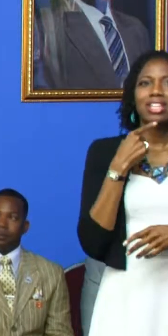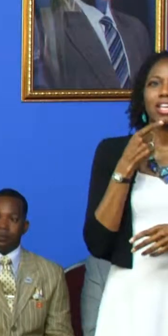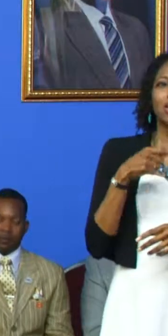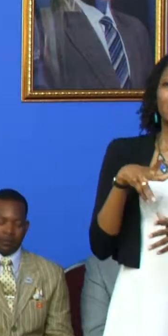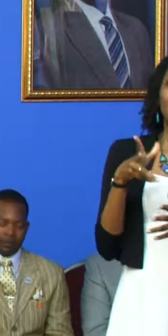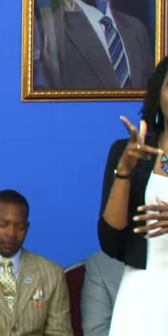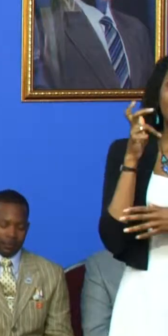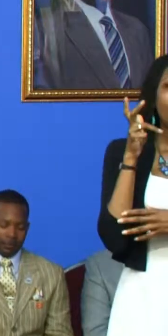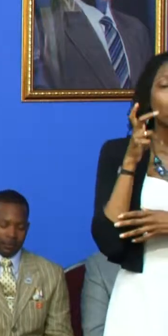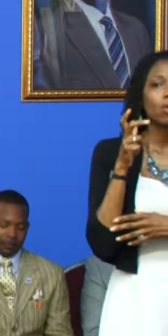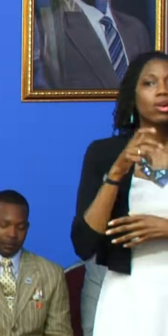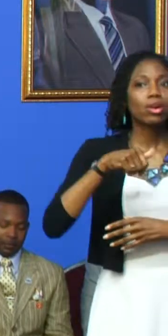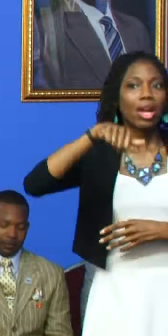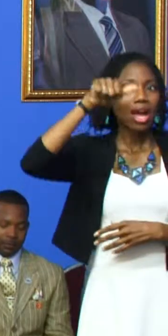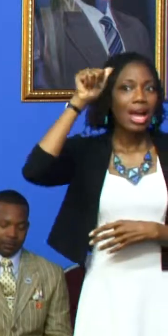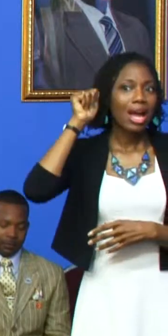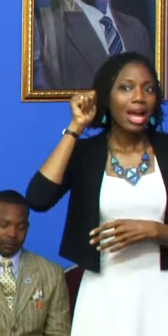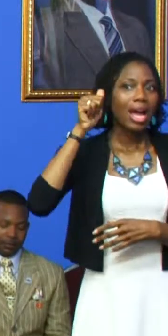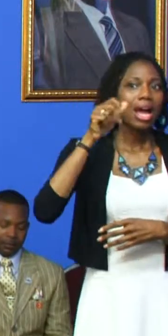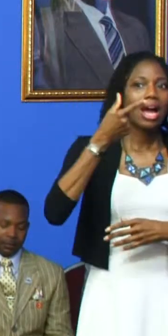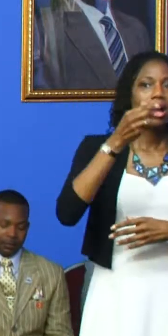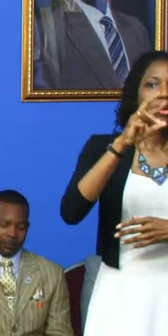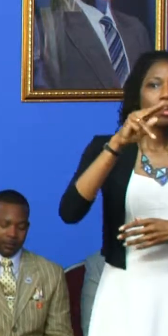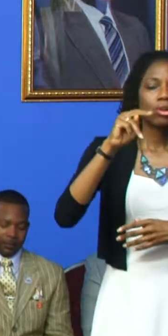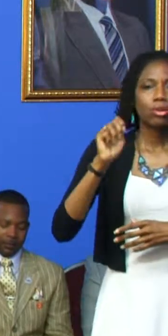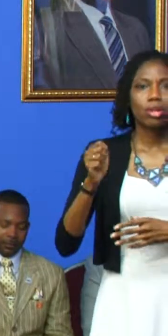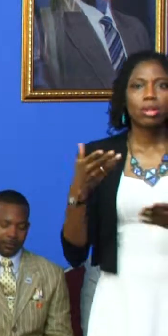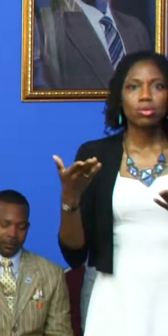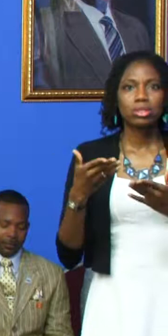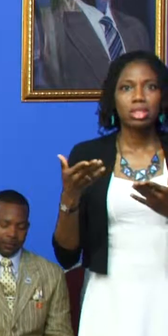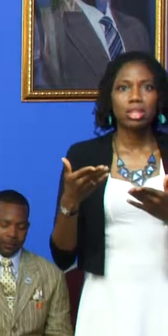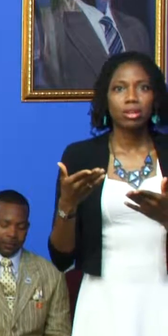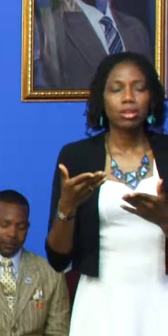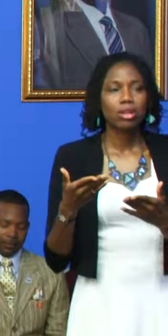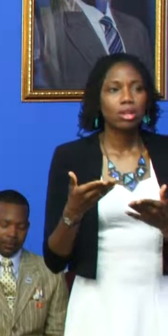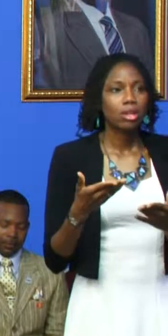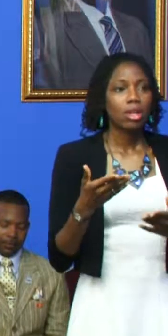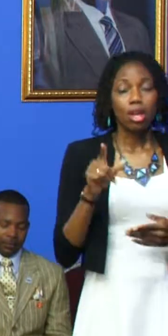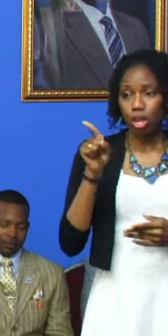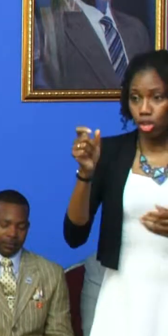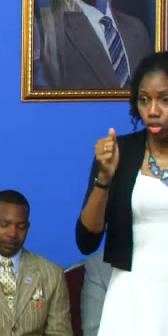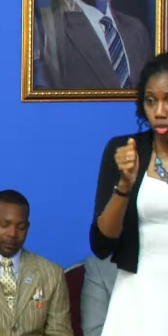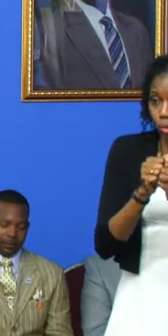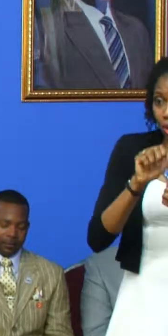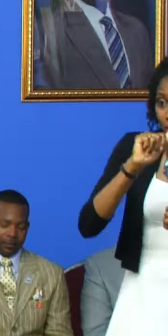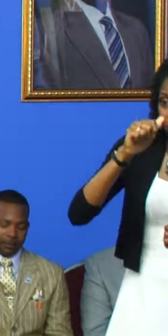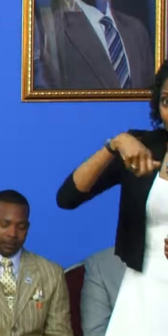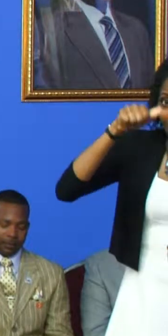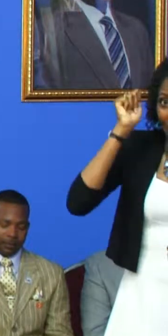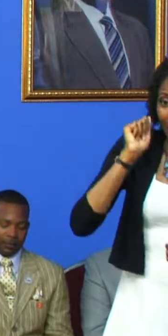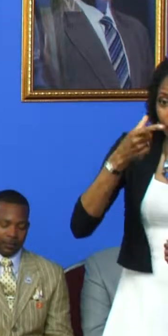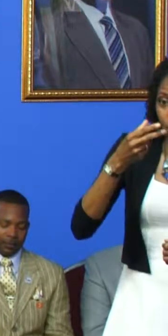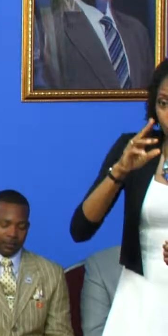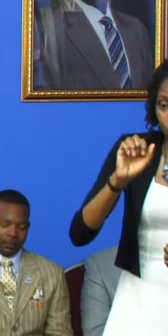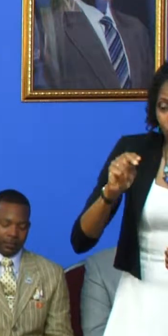Reverend, are you with Al Green? No, mind your business.